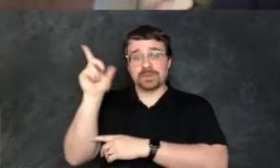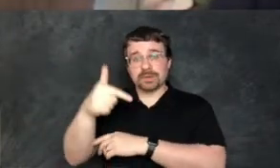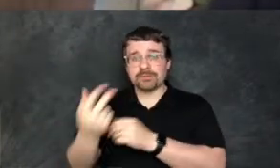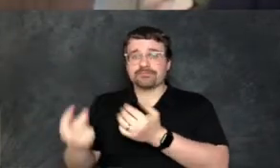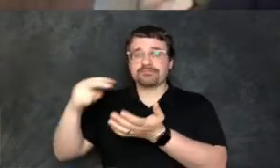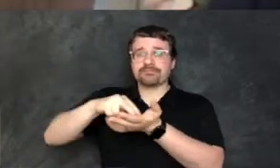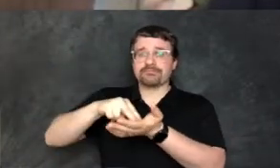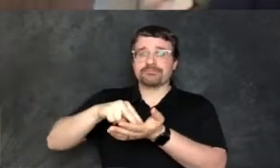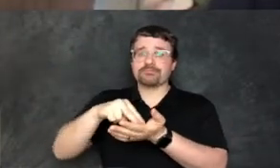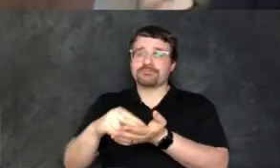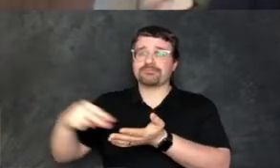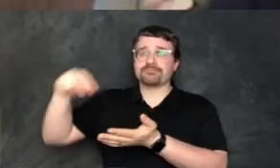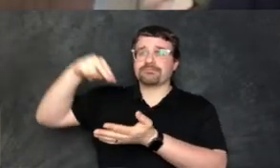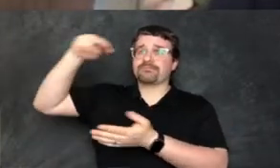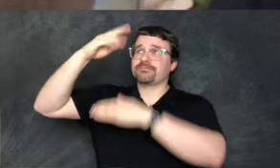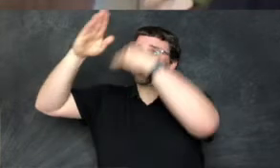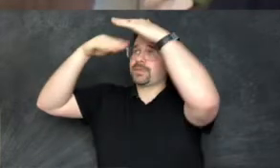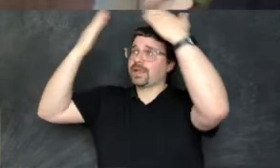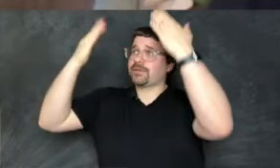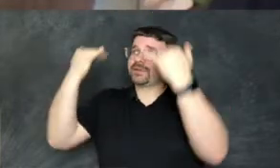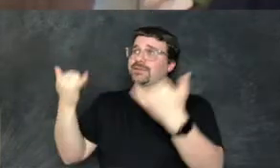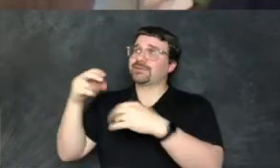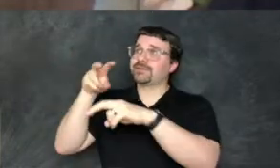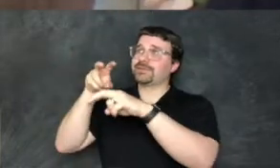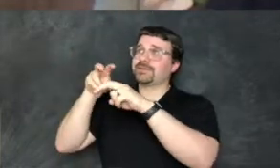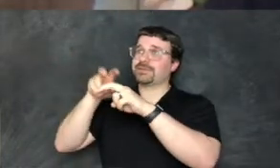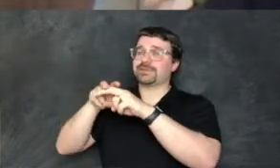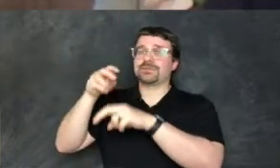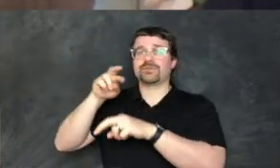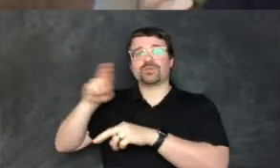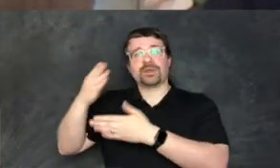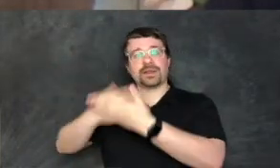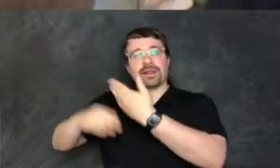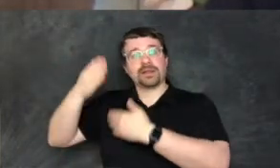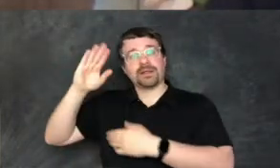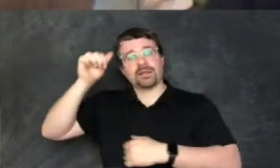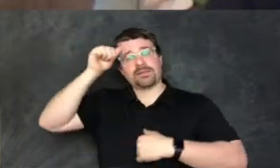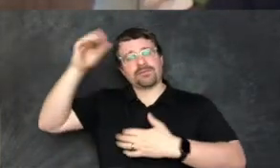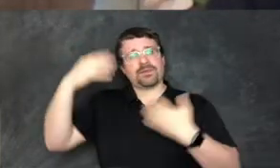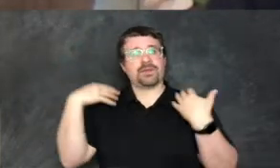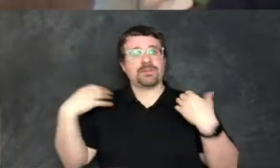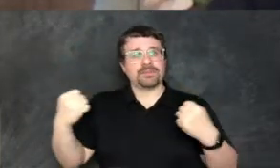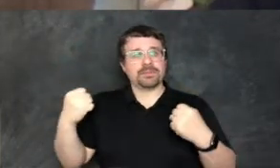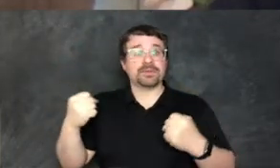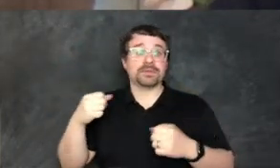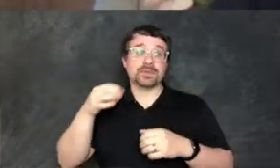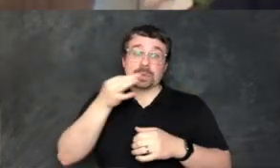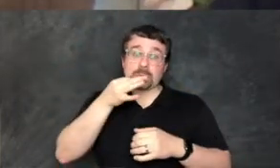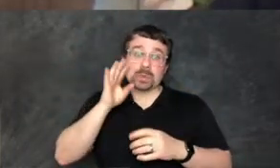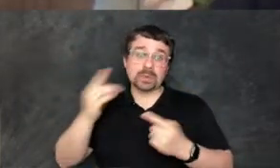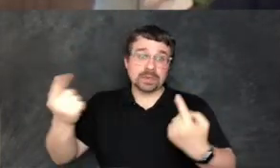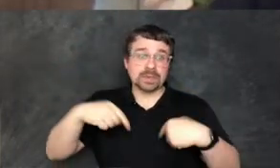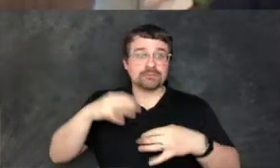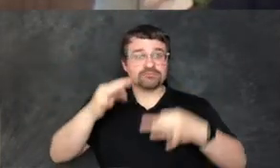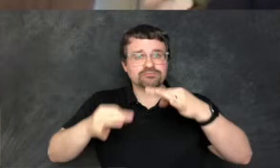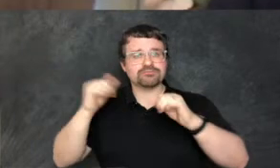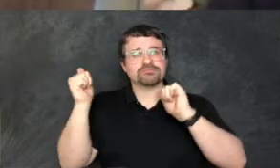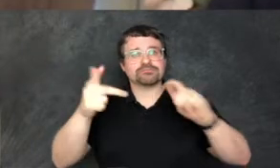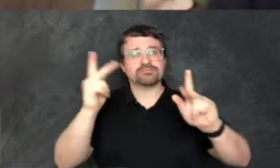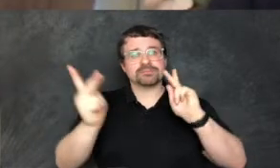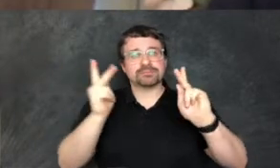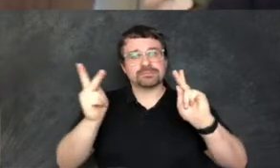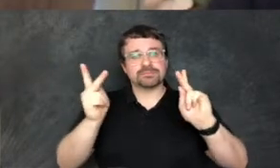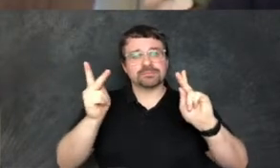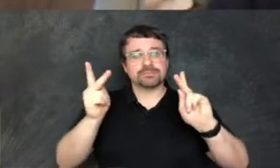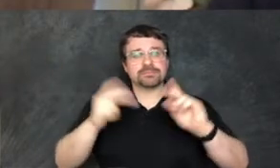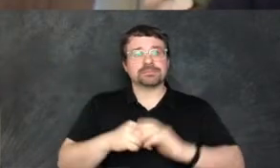buried. The third day he rose from the dead. He ascended into heaven and sitteth at the right hand of God the Father Almighty. From thence he